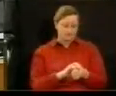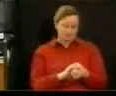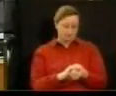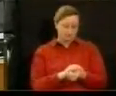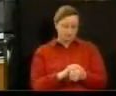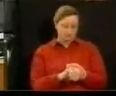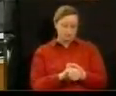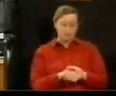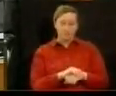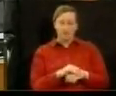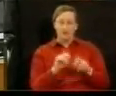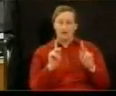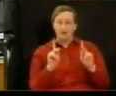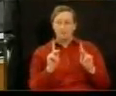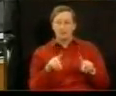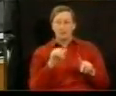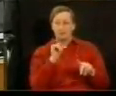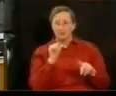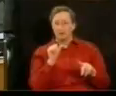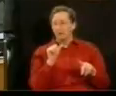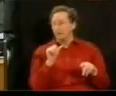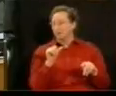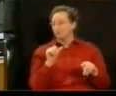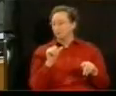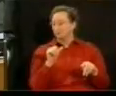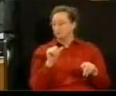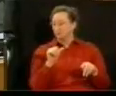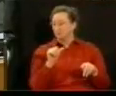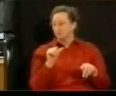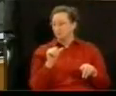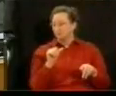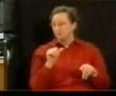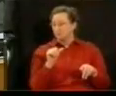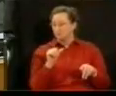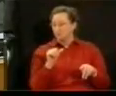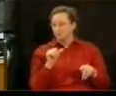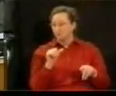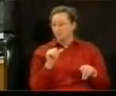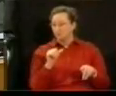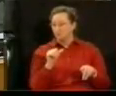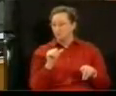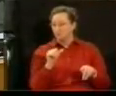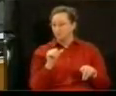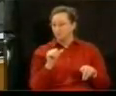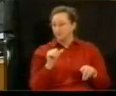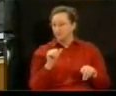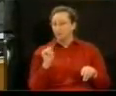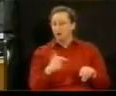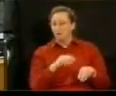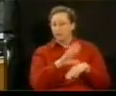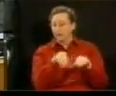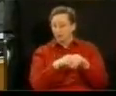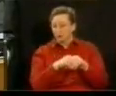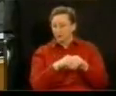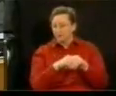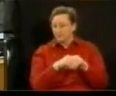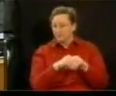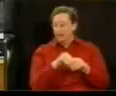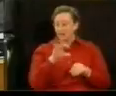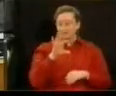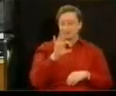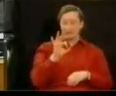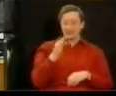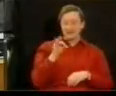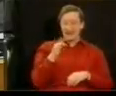I don't know about the 4th district up there, Mr. Guggenheim, but or the 2nd either, but the 9th district is